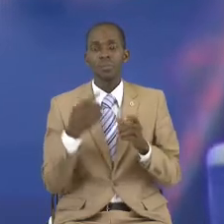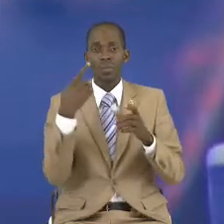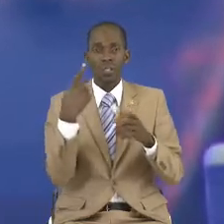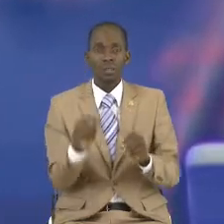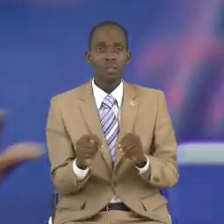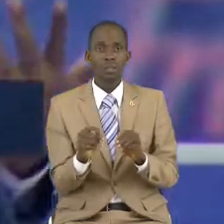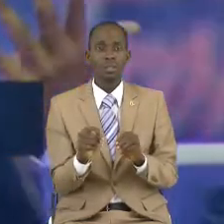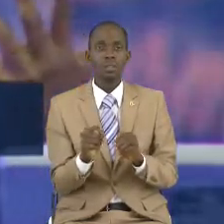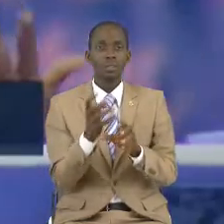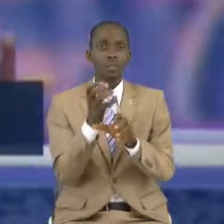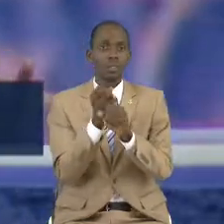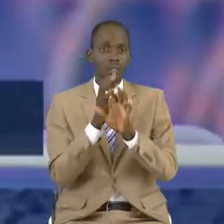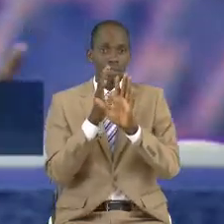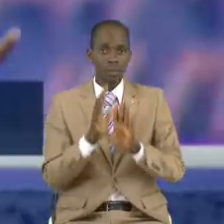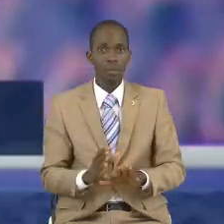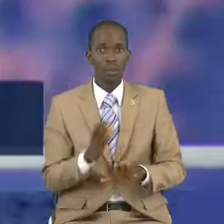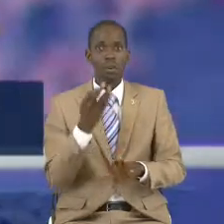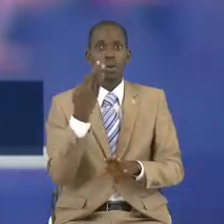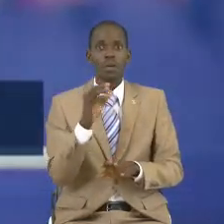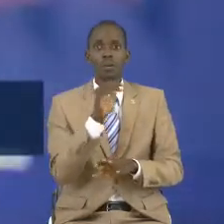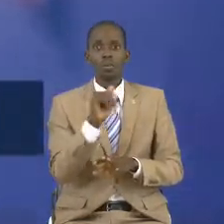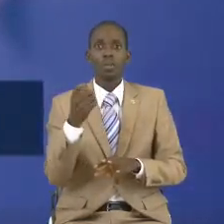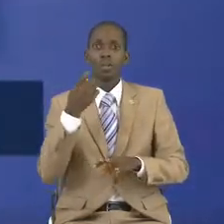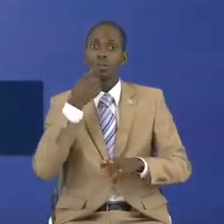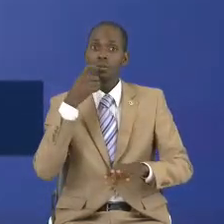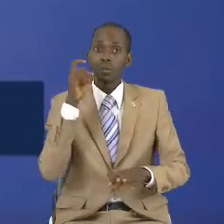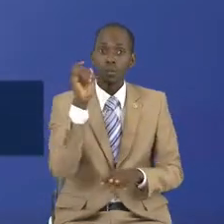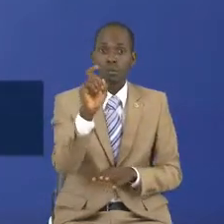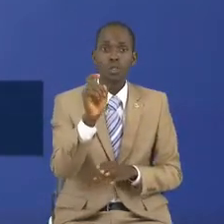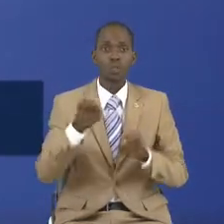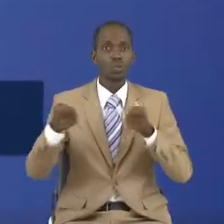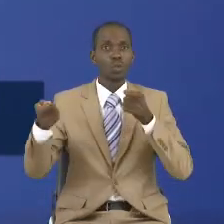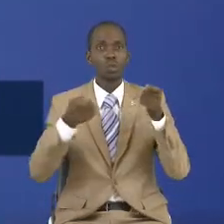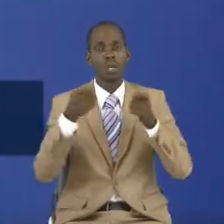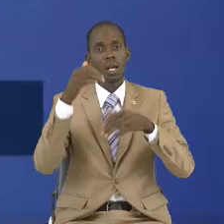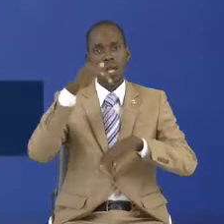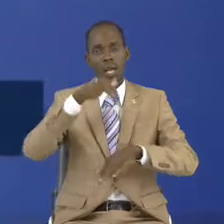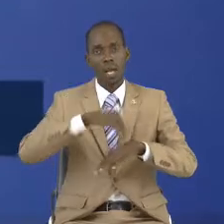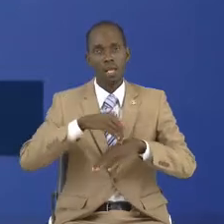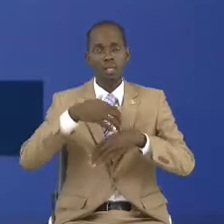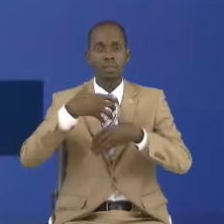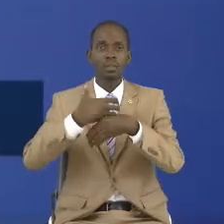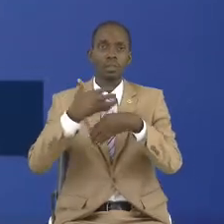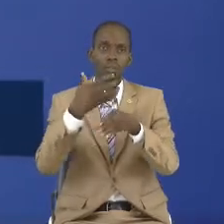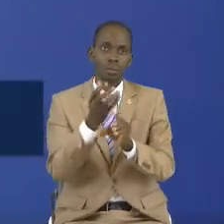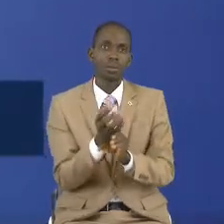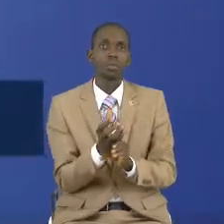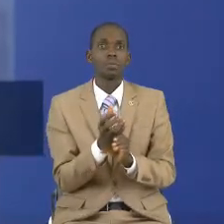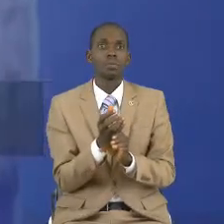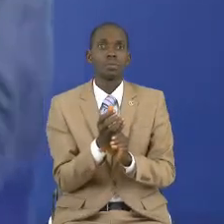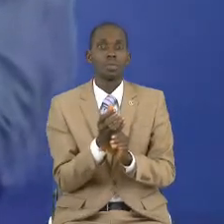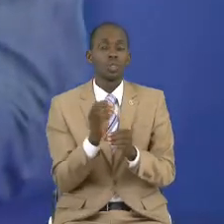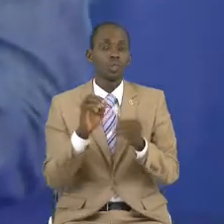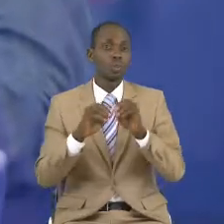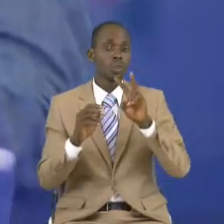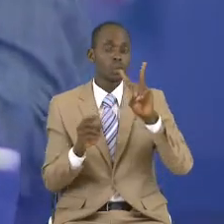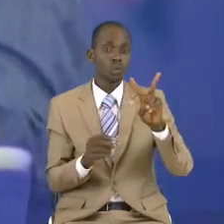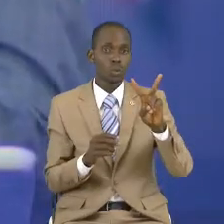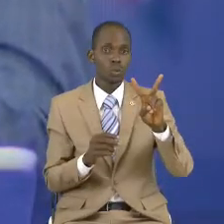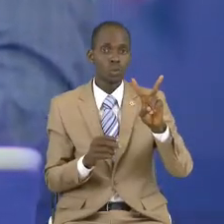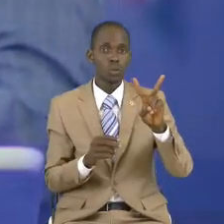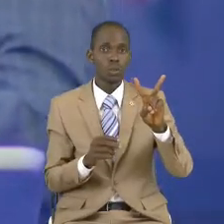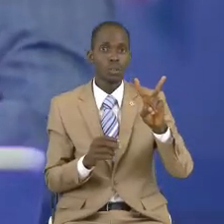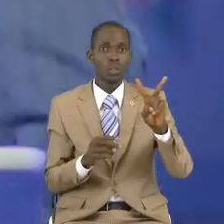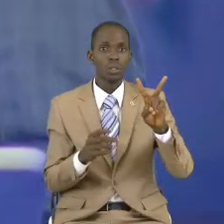of a decreed dominion arch creation number two the relief